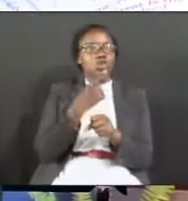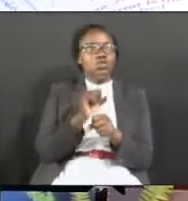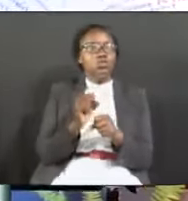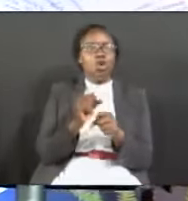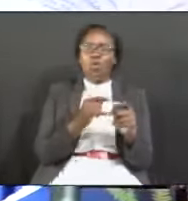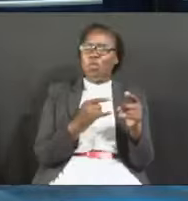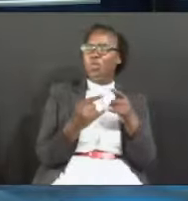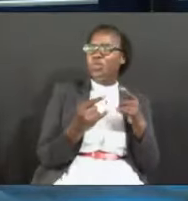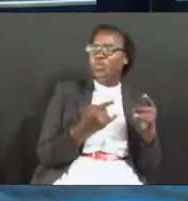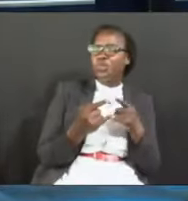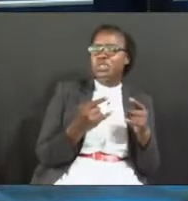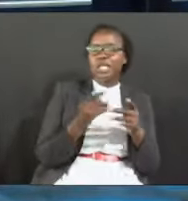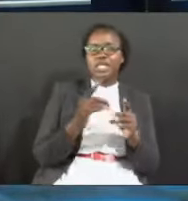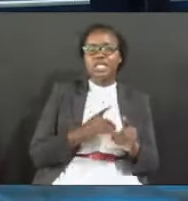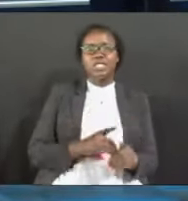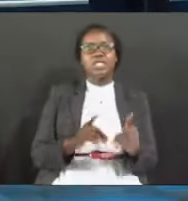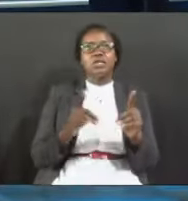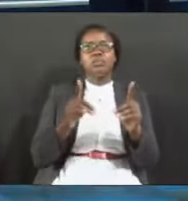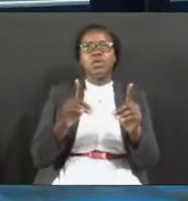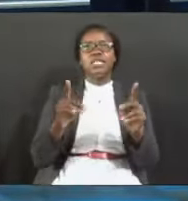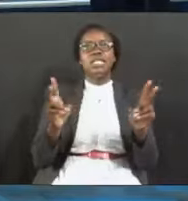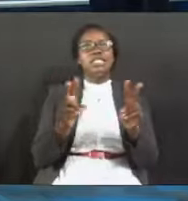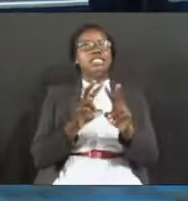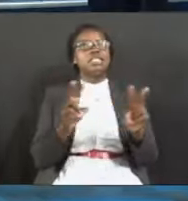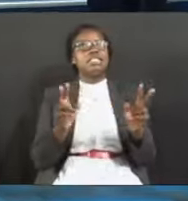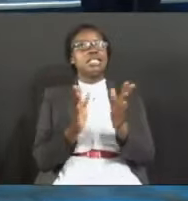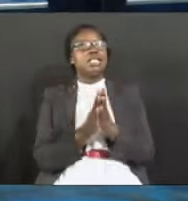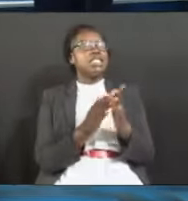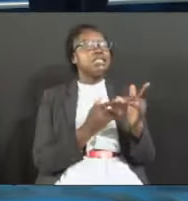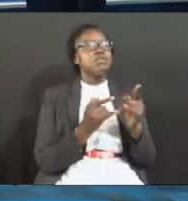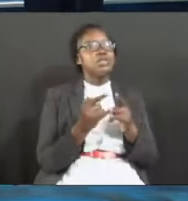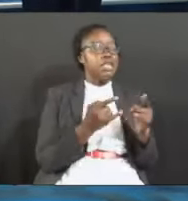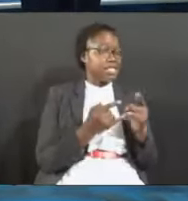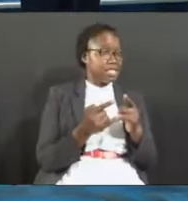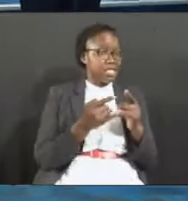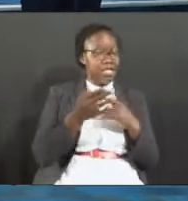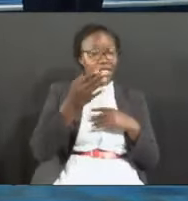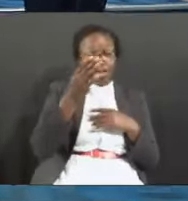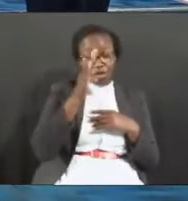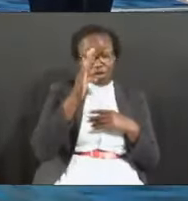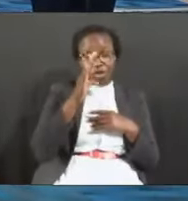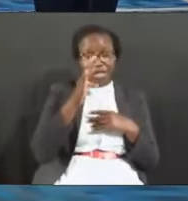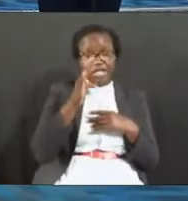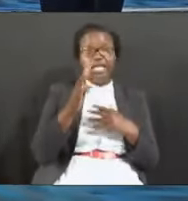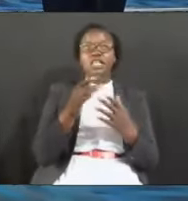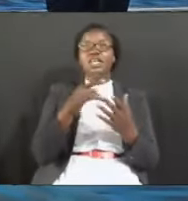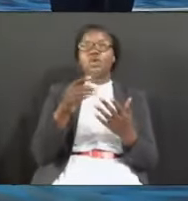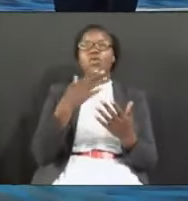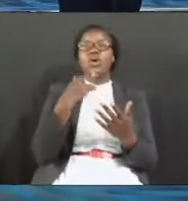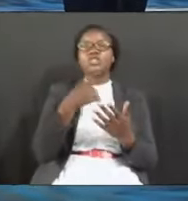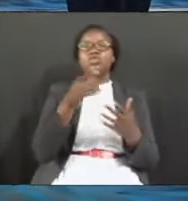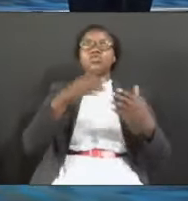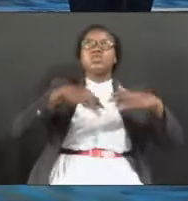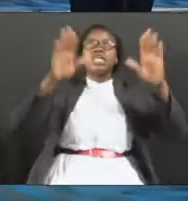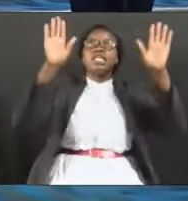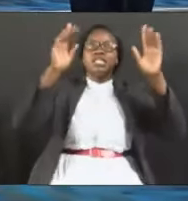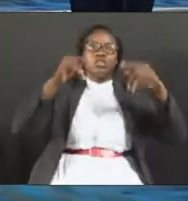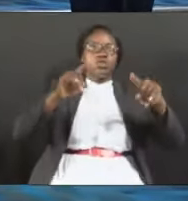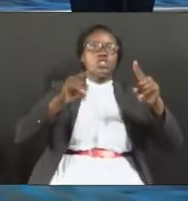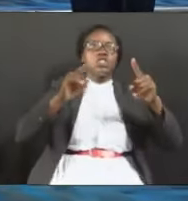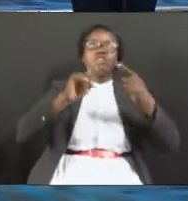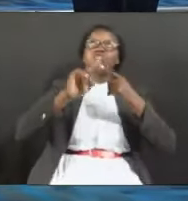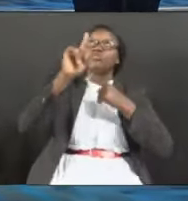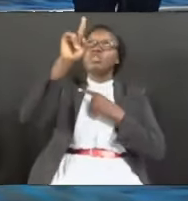struggling like disciples in the sea. You are still fighting and struggling. God tells you, surrender yourself to me.